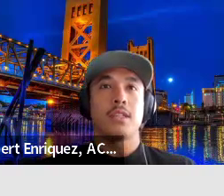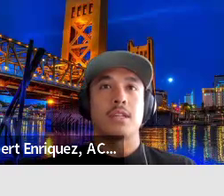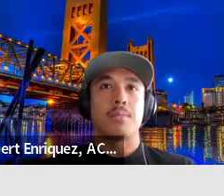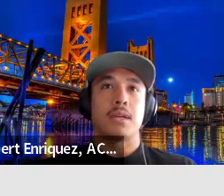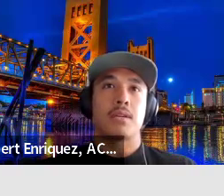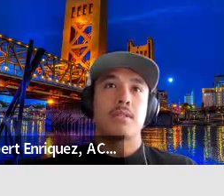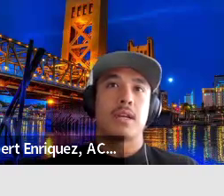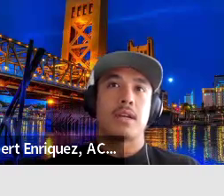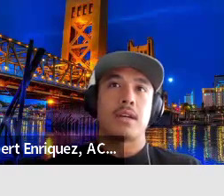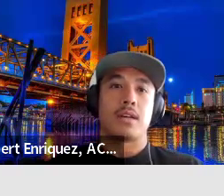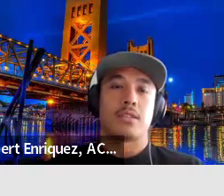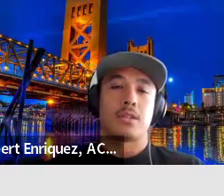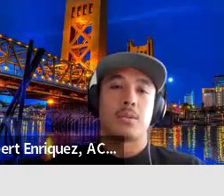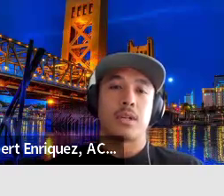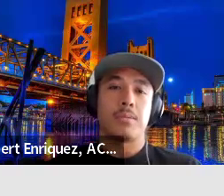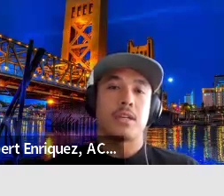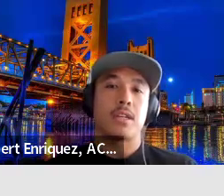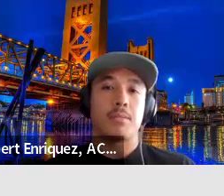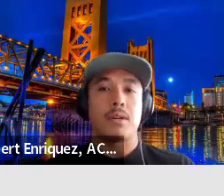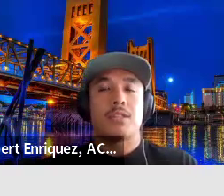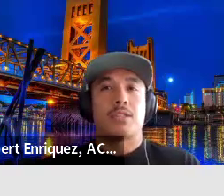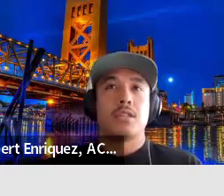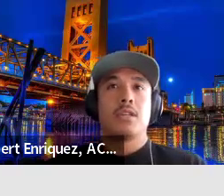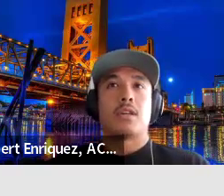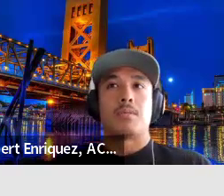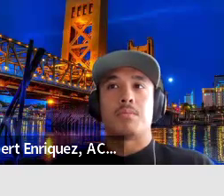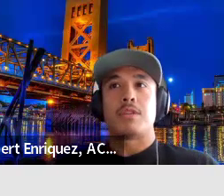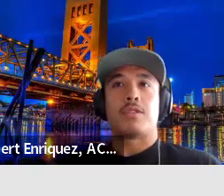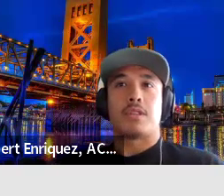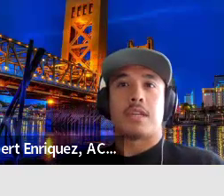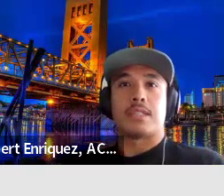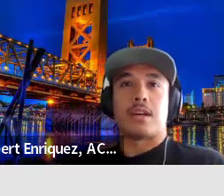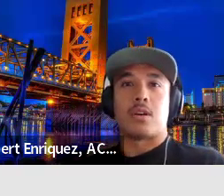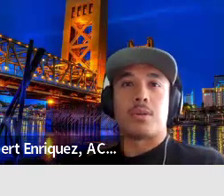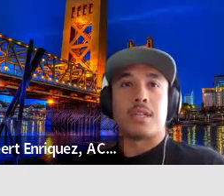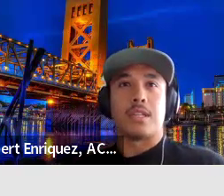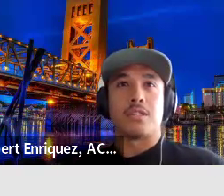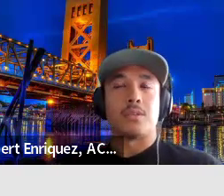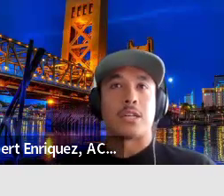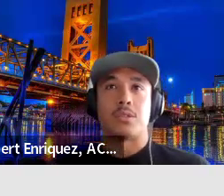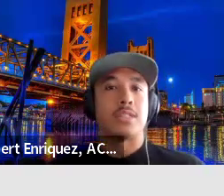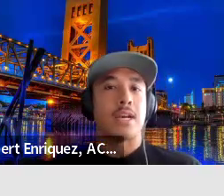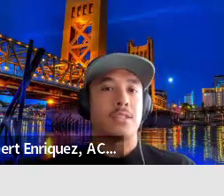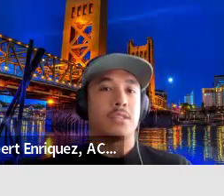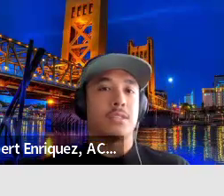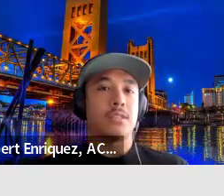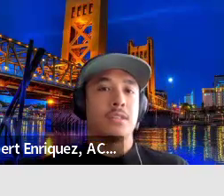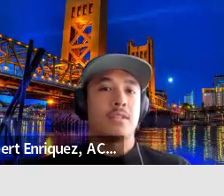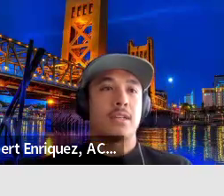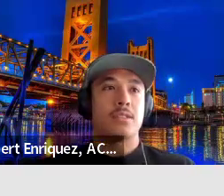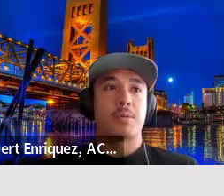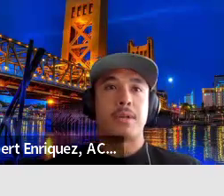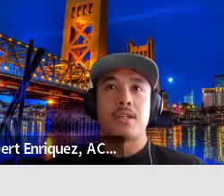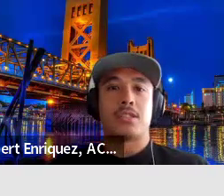Moving into the next topic, right? So we're going to be talking about just different things that aren't related to natural